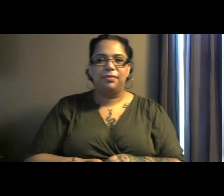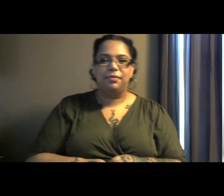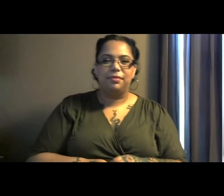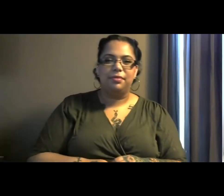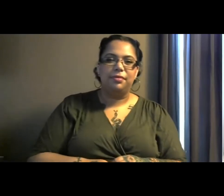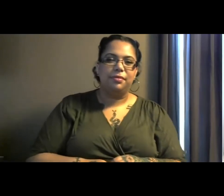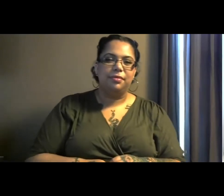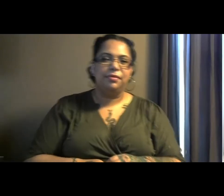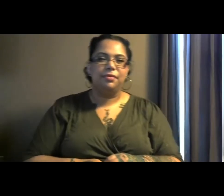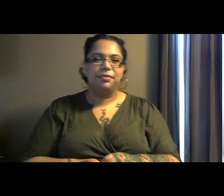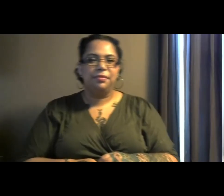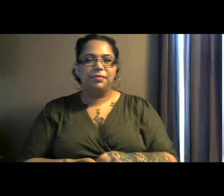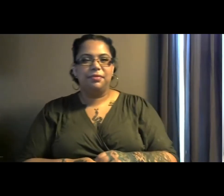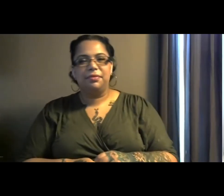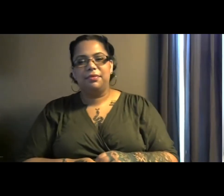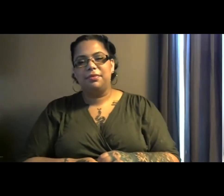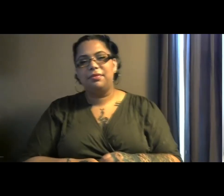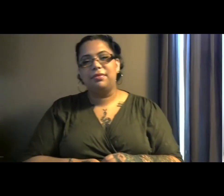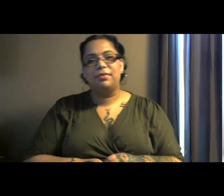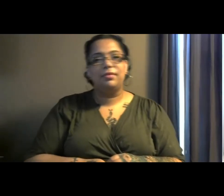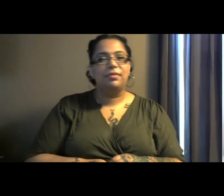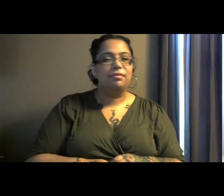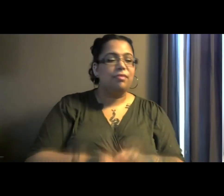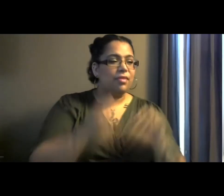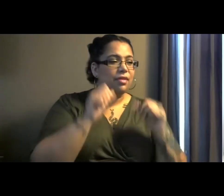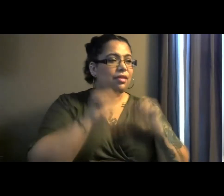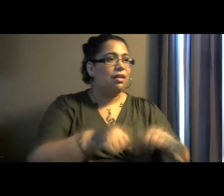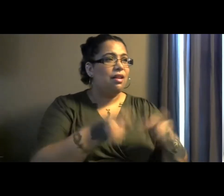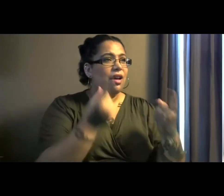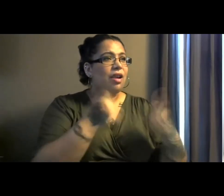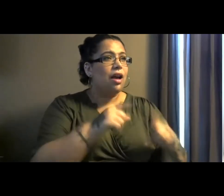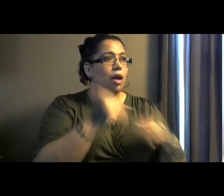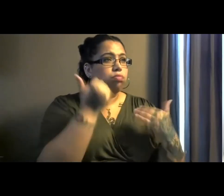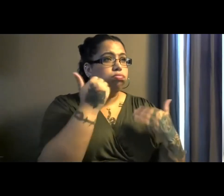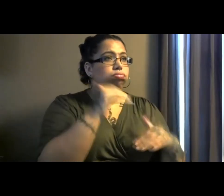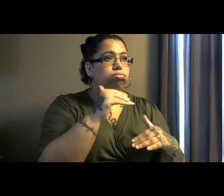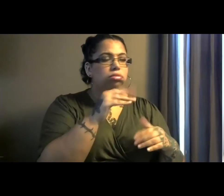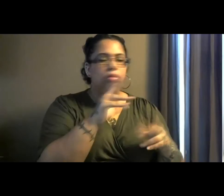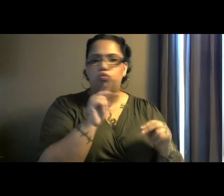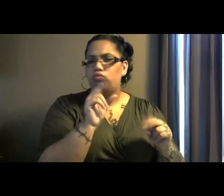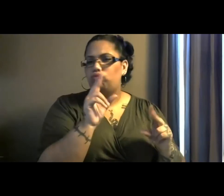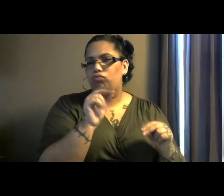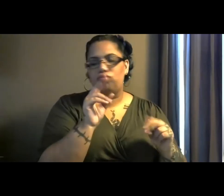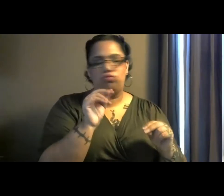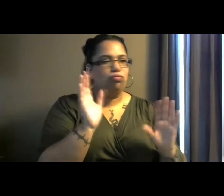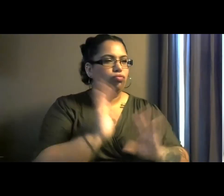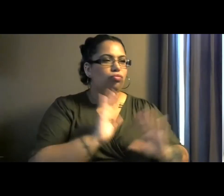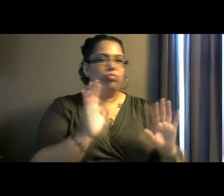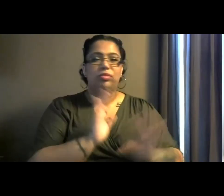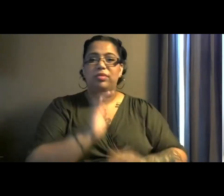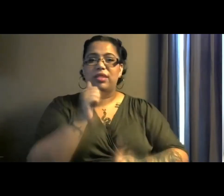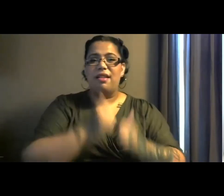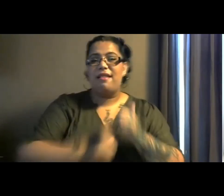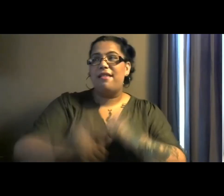There's no limit to what can be. Every dream is